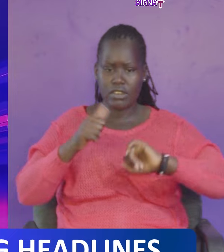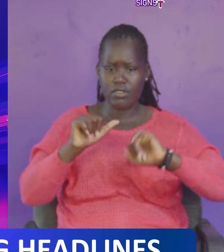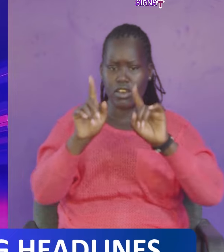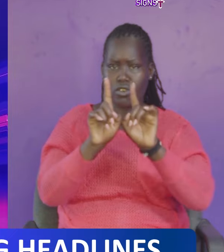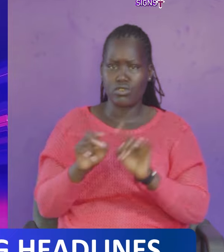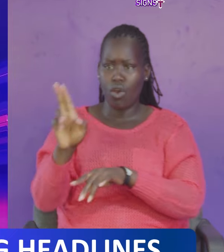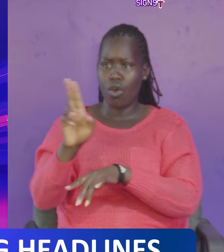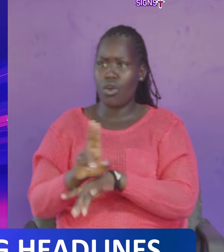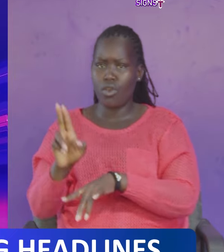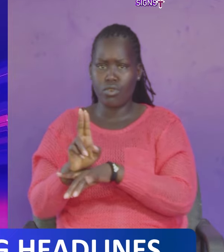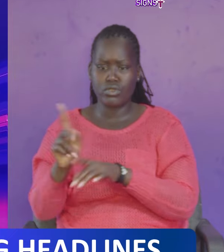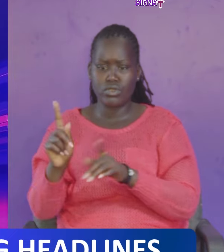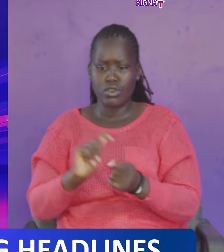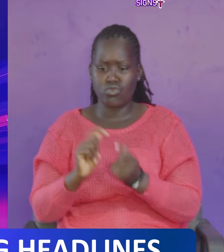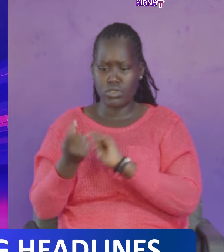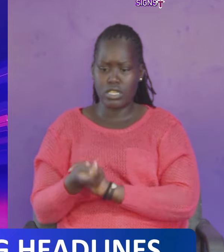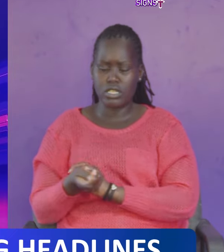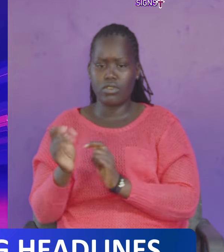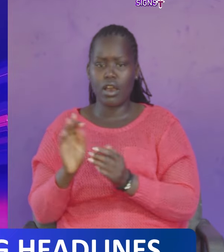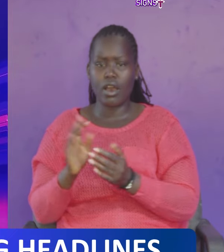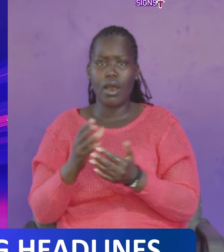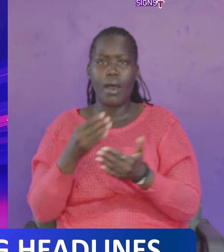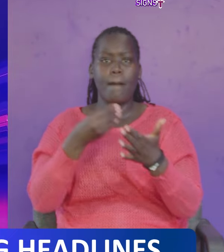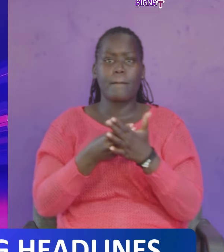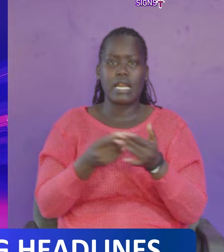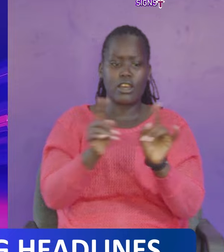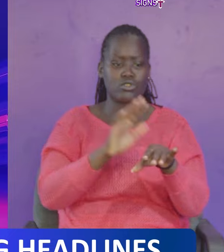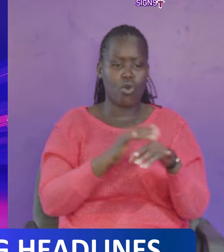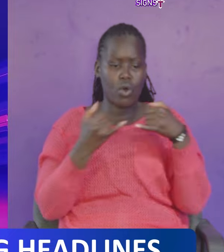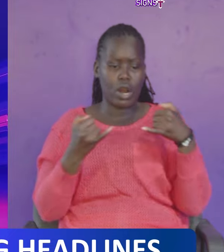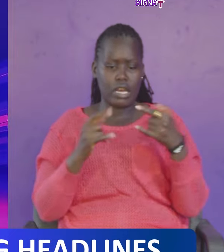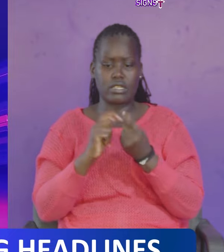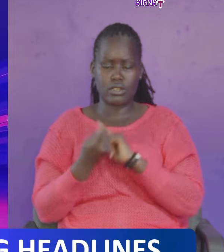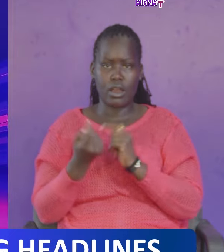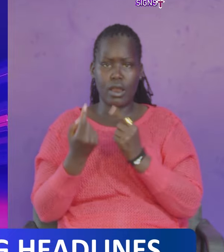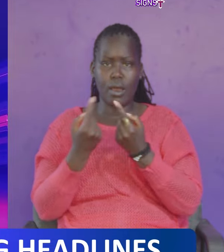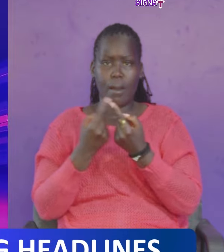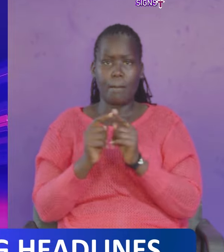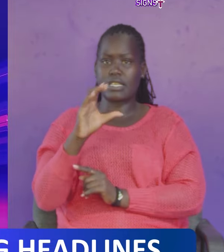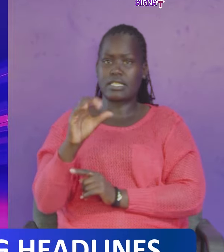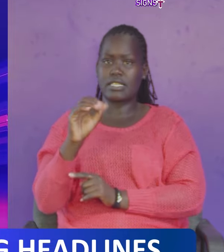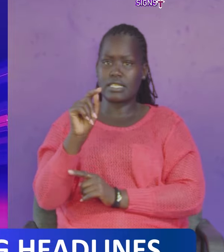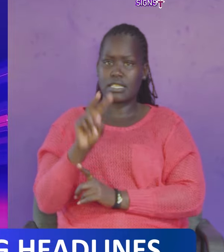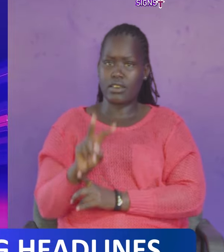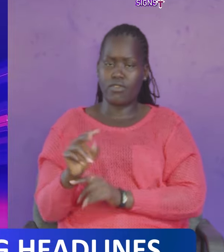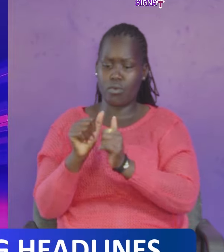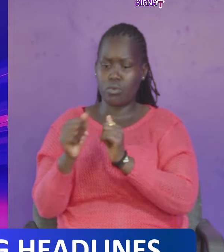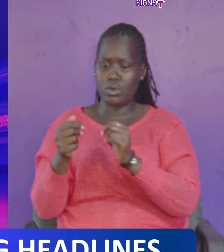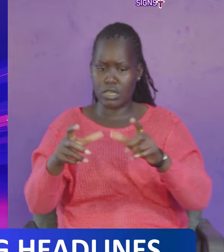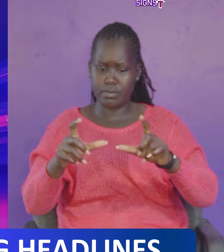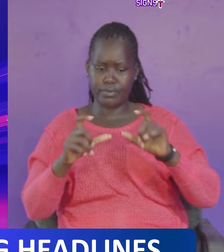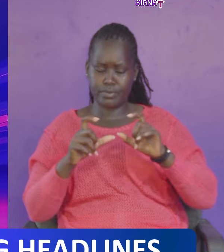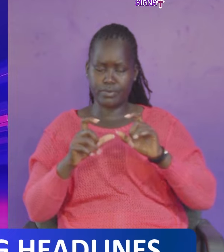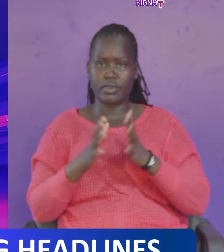to transfer funds and engage in online transactions. Meanwhile, critical CCTV footage that initially captured his last